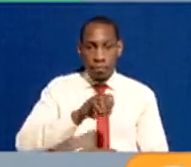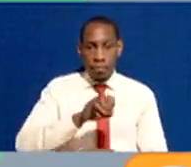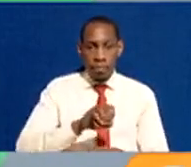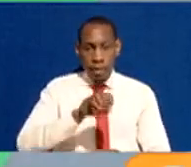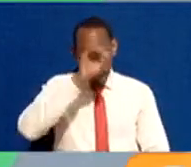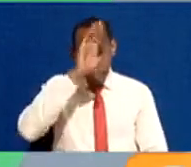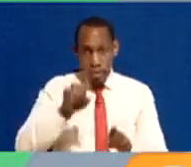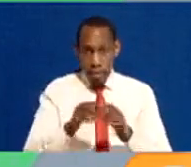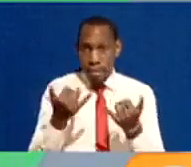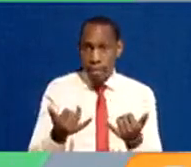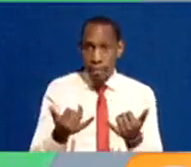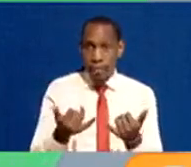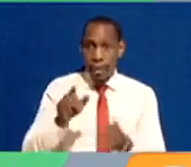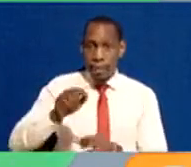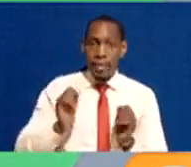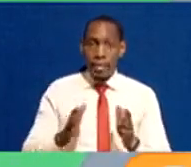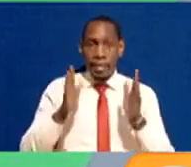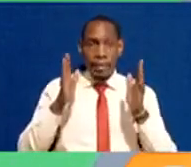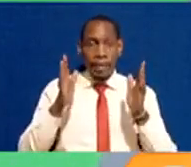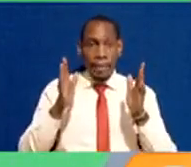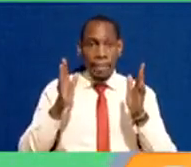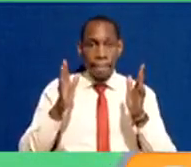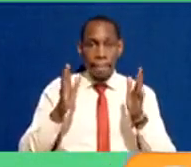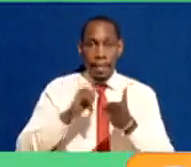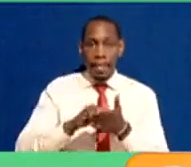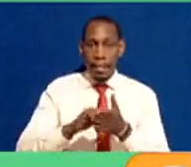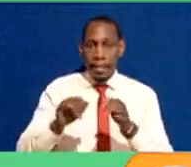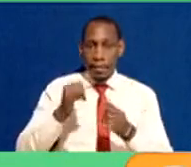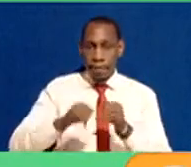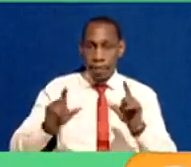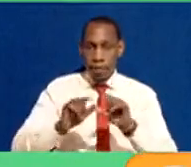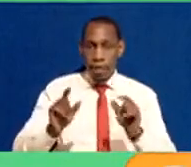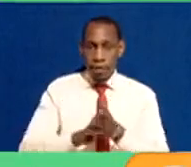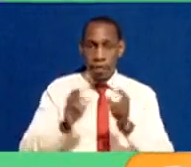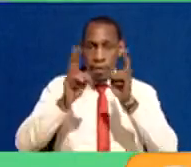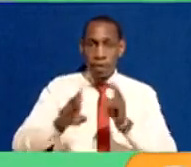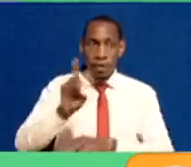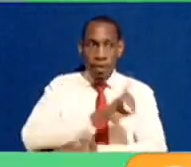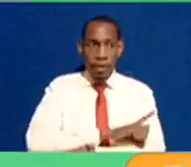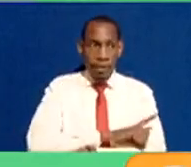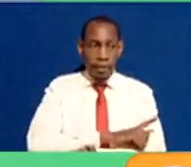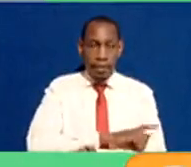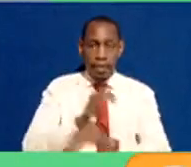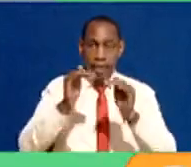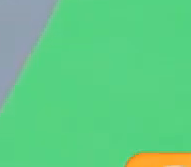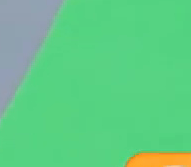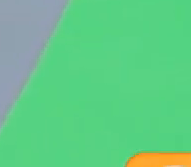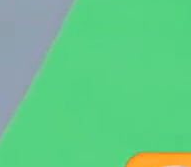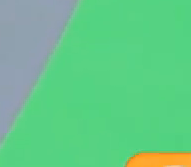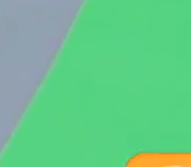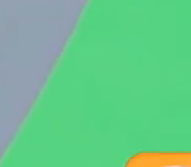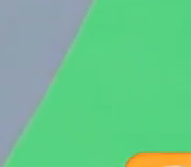we here must celebrate. And that is my take on this International Day of Democracy.